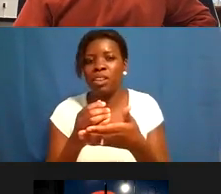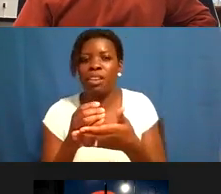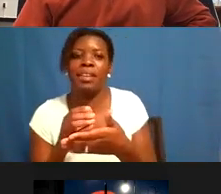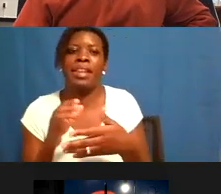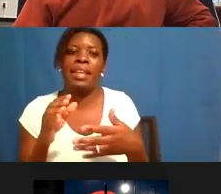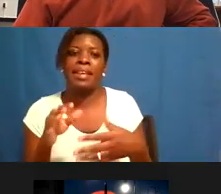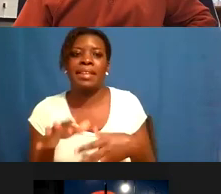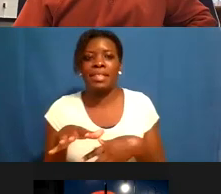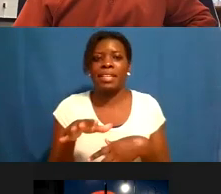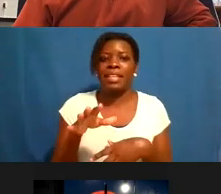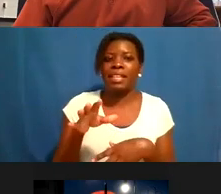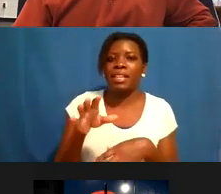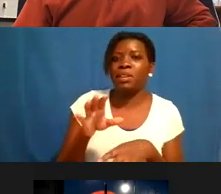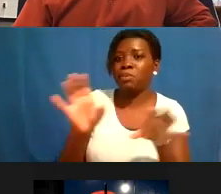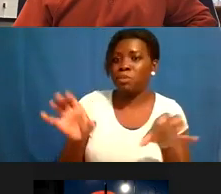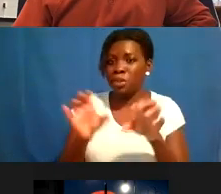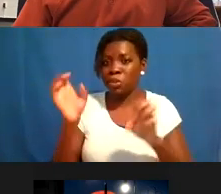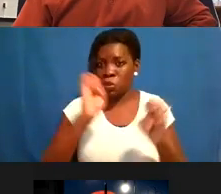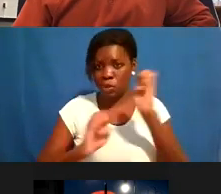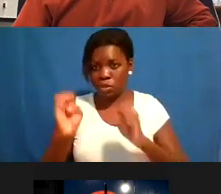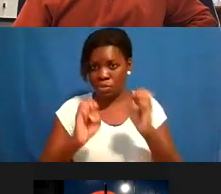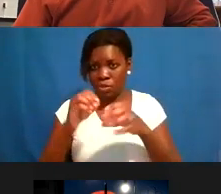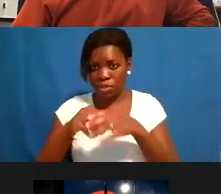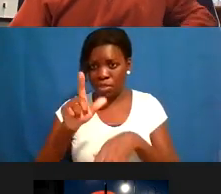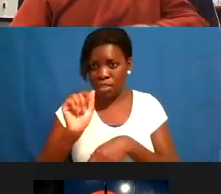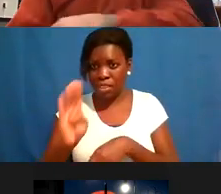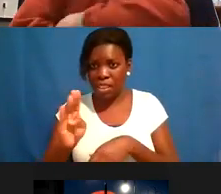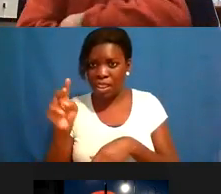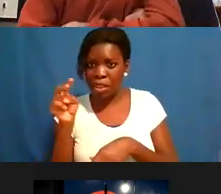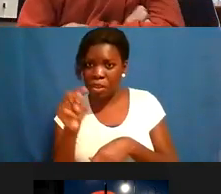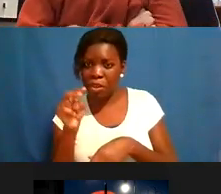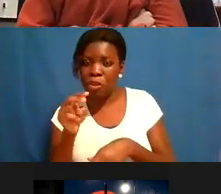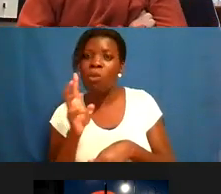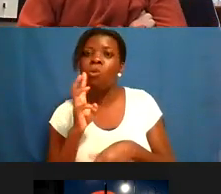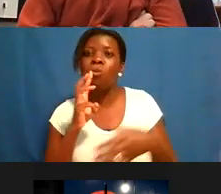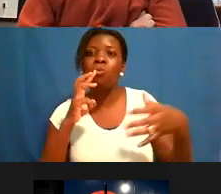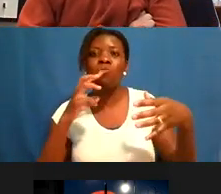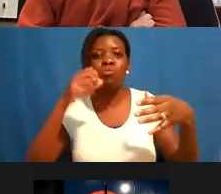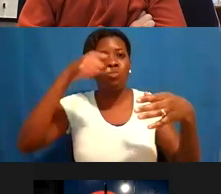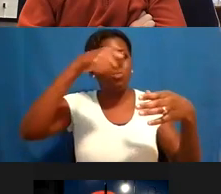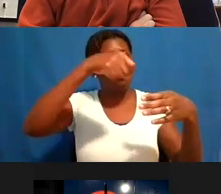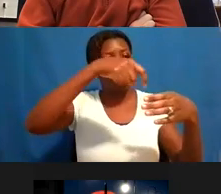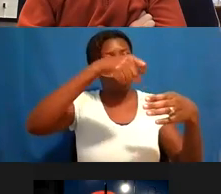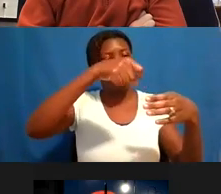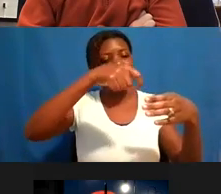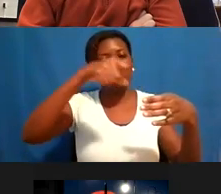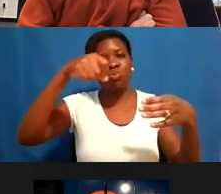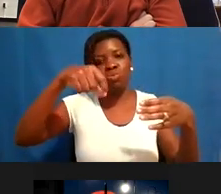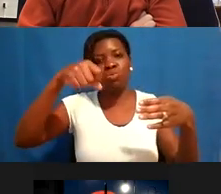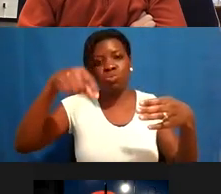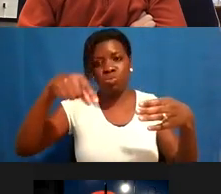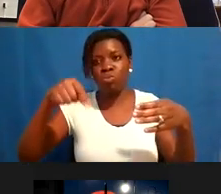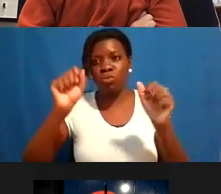appear, we did an experiment in the lab where we looked at water droplets on three common materials that you find in your